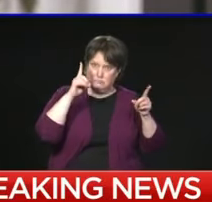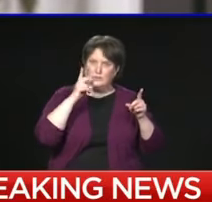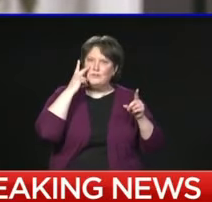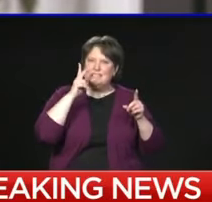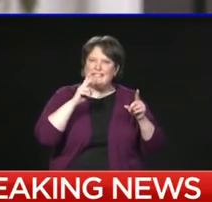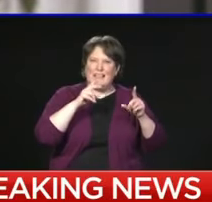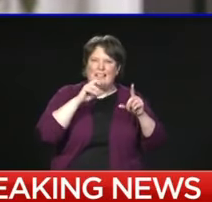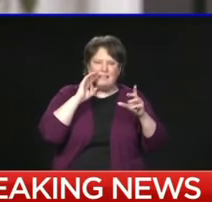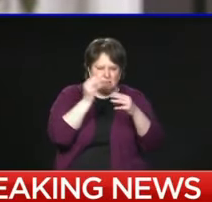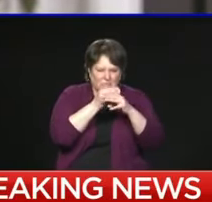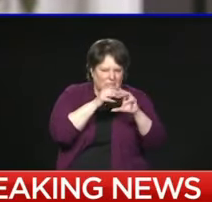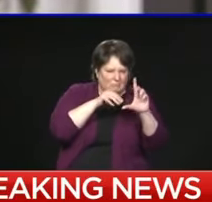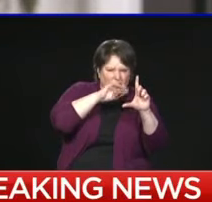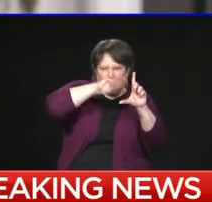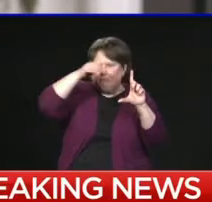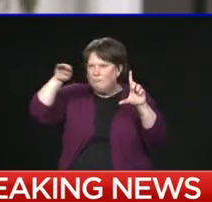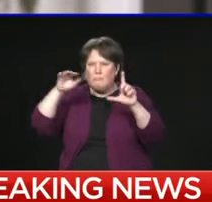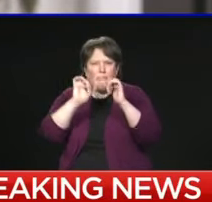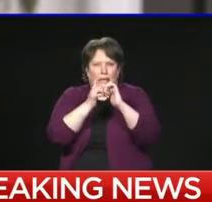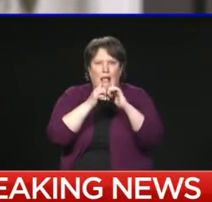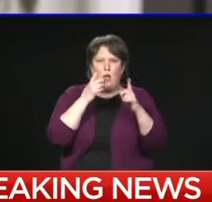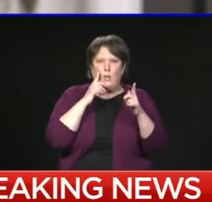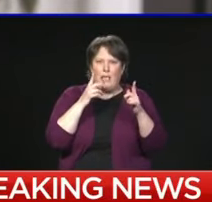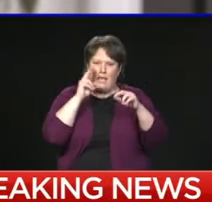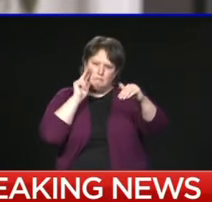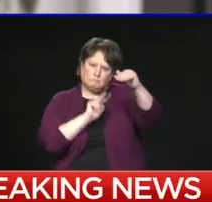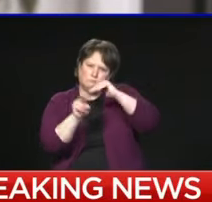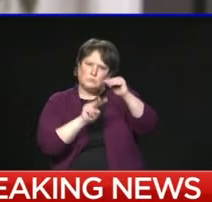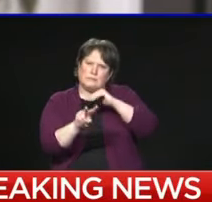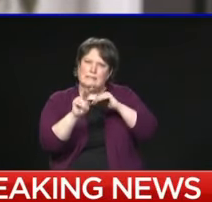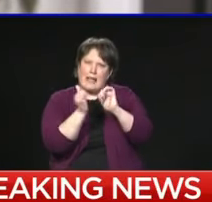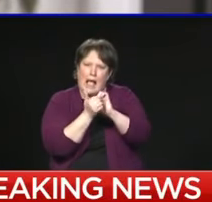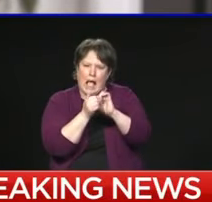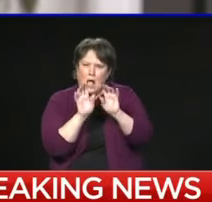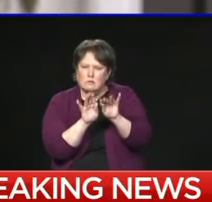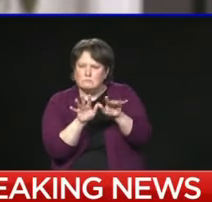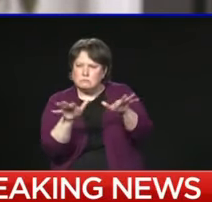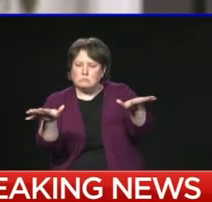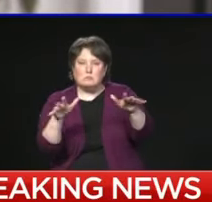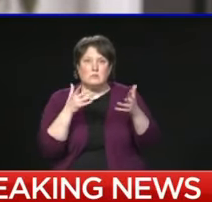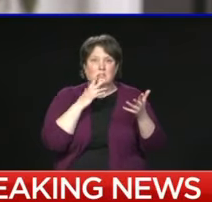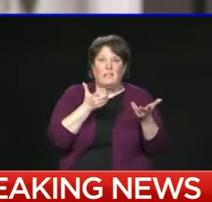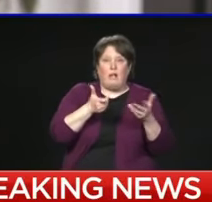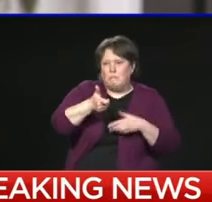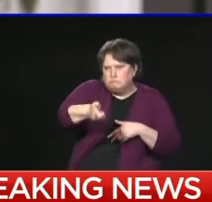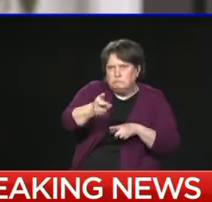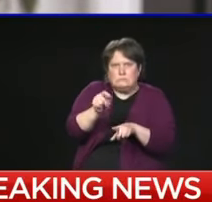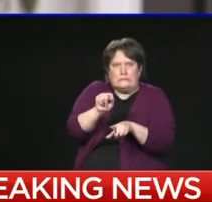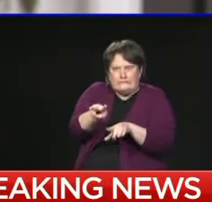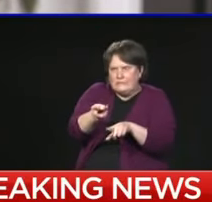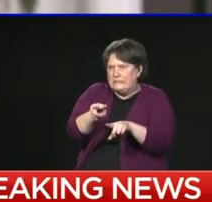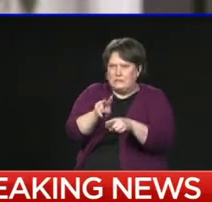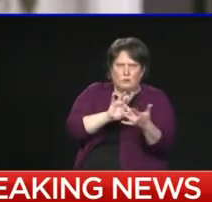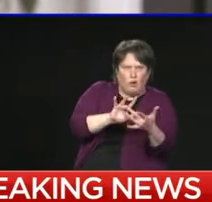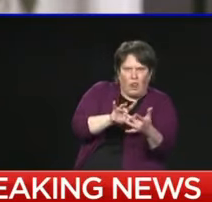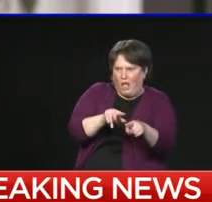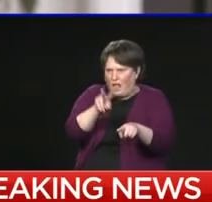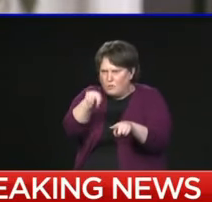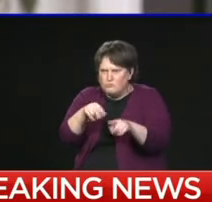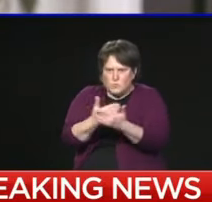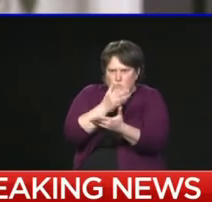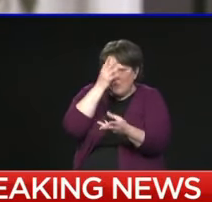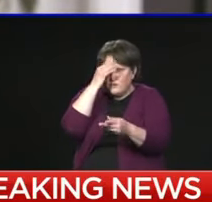be and new maps tracking the spread of this virus. Every time you turn on the TV or go online, you probably read